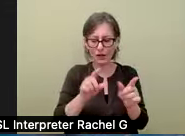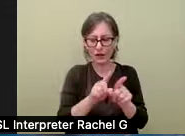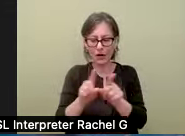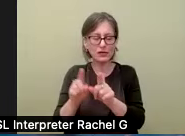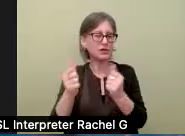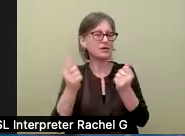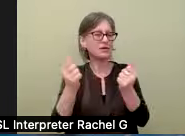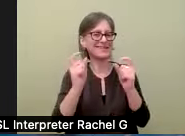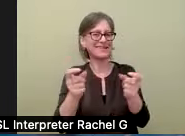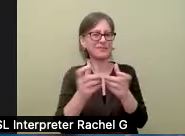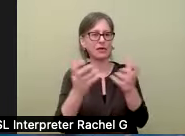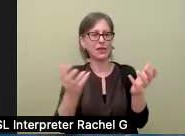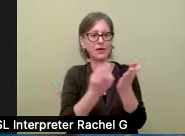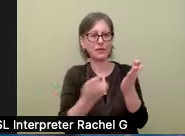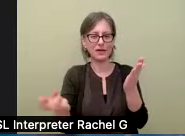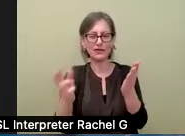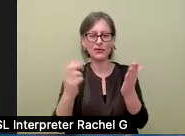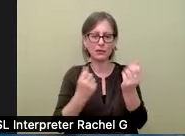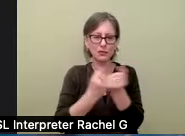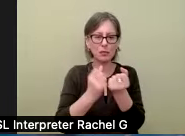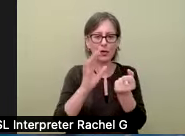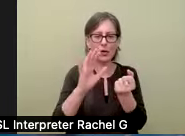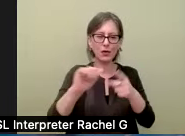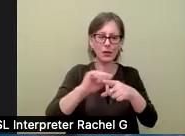you a lot of resources to support your drills and activities.